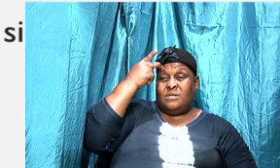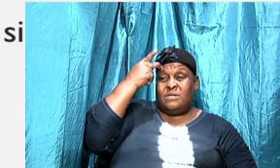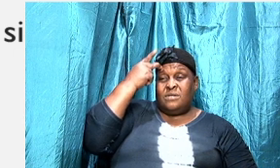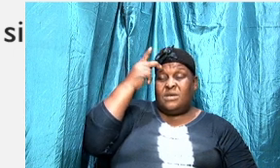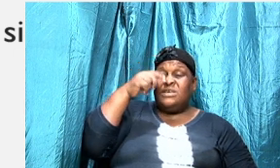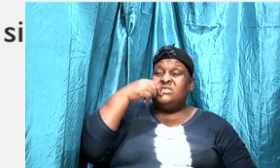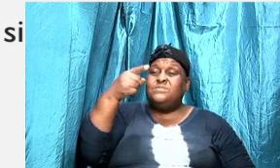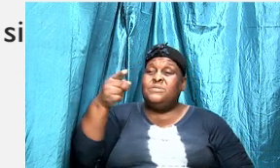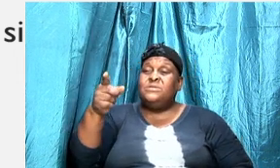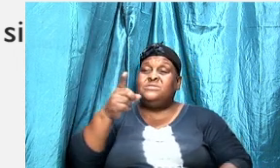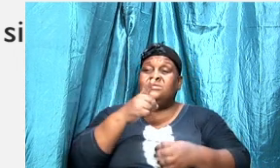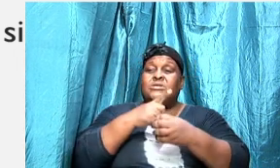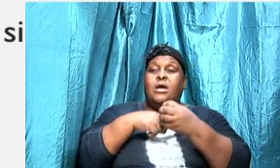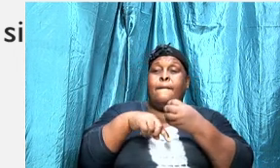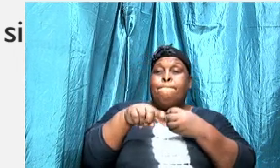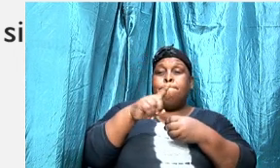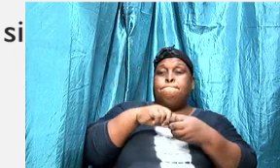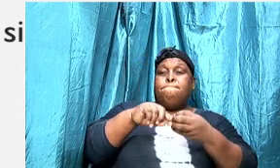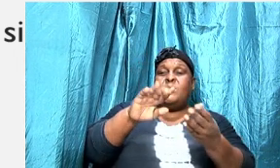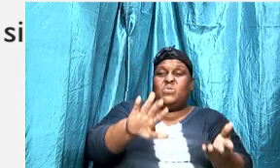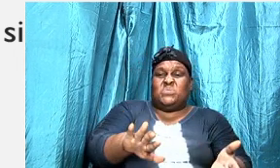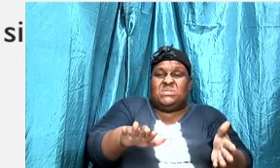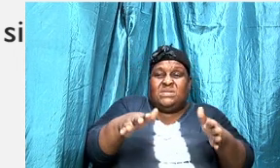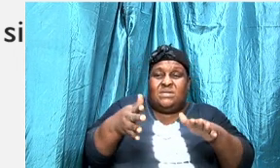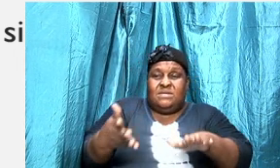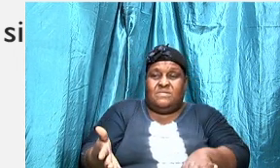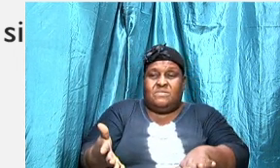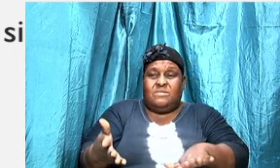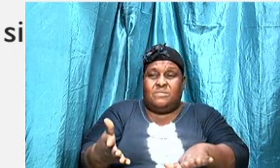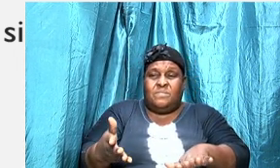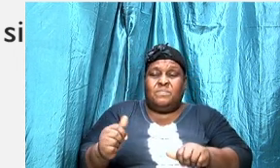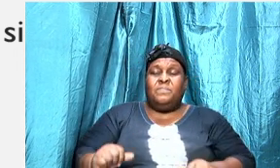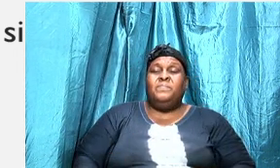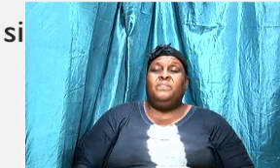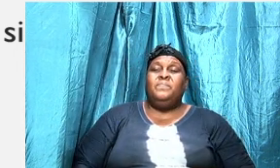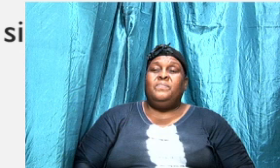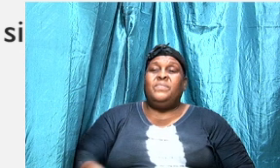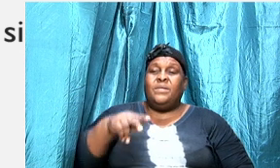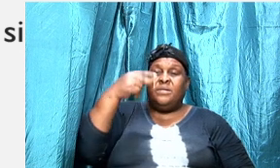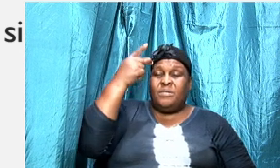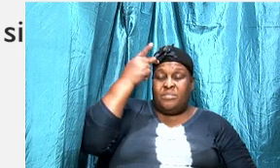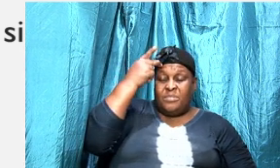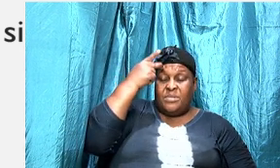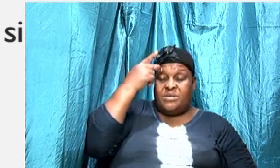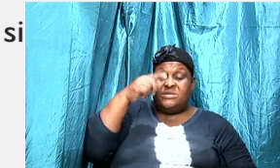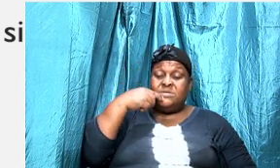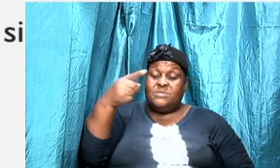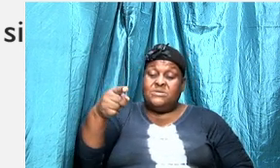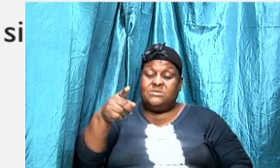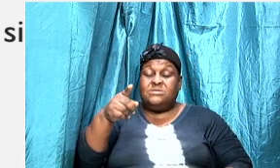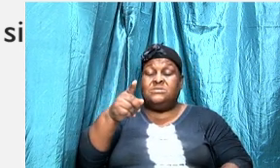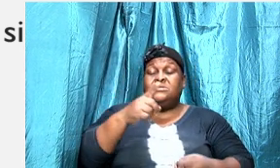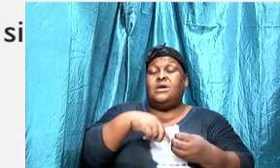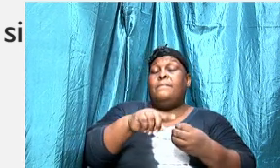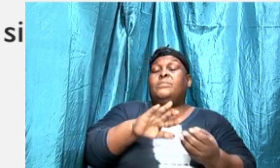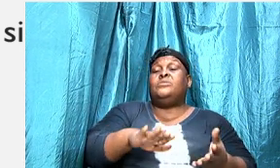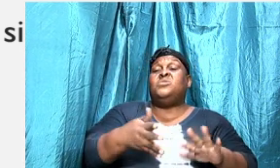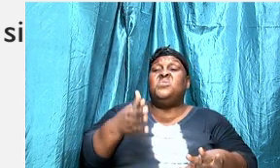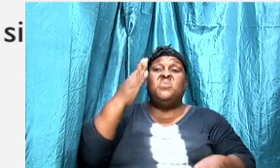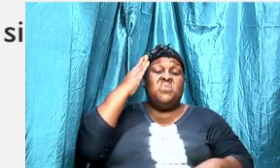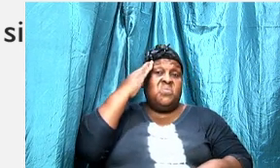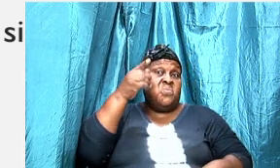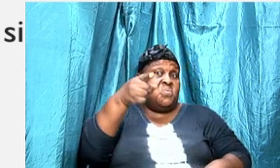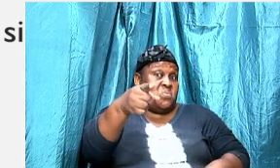he speaks about death, right? He speaks about that, know ye